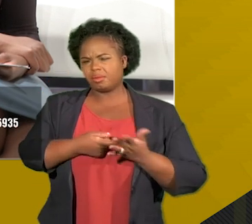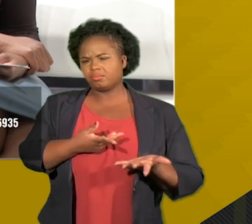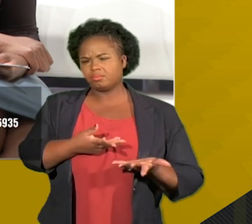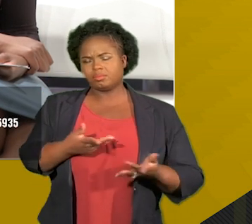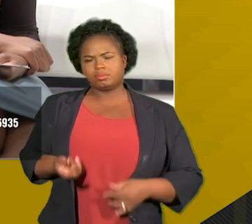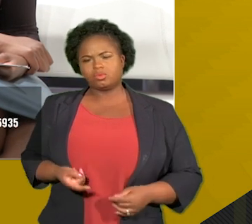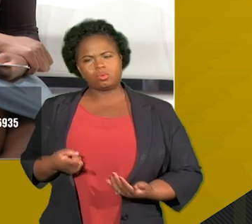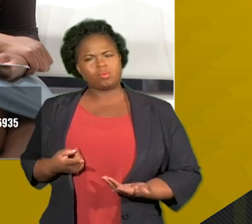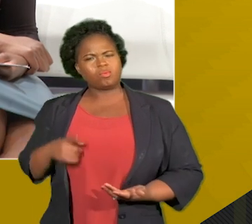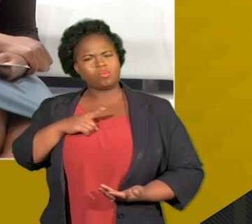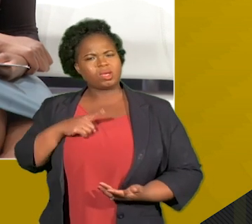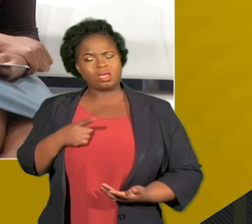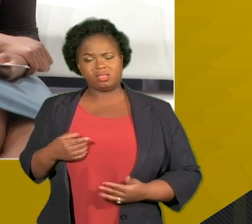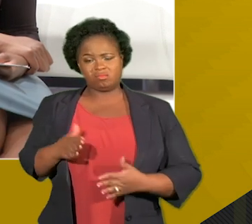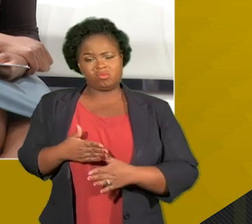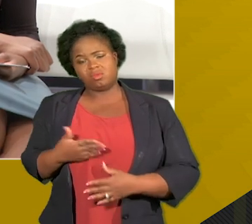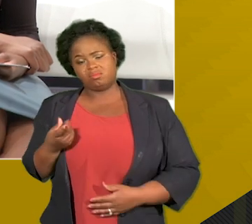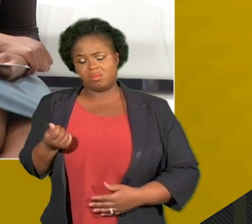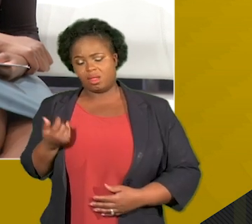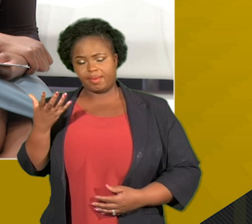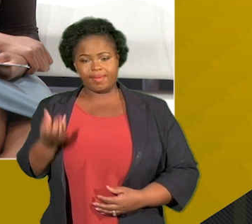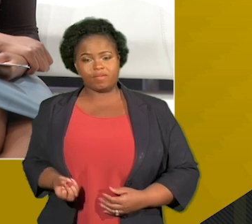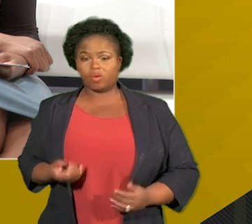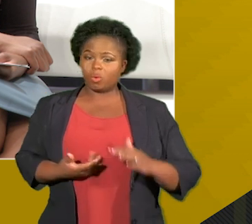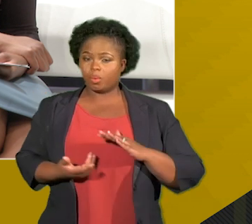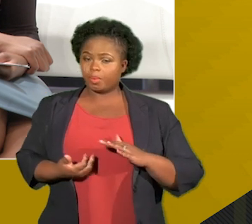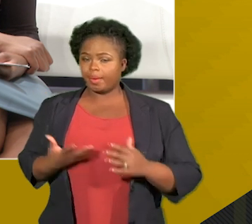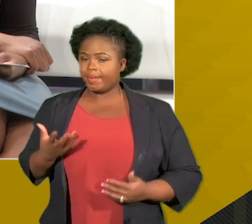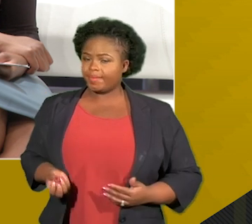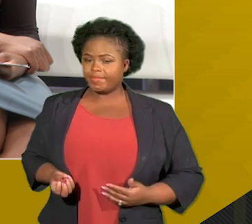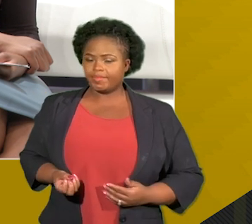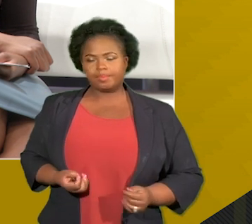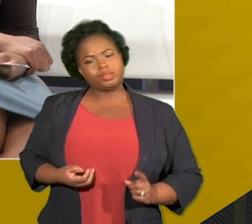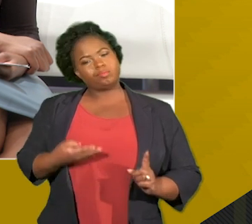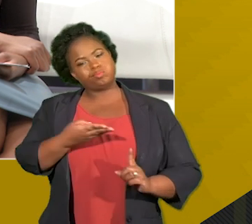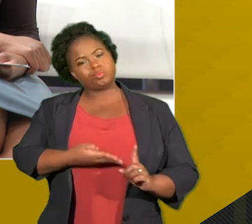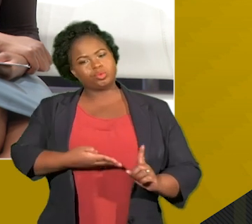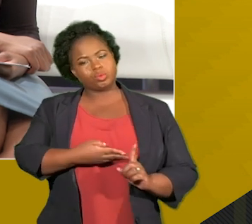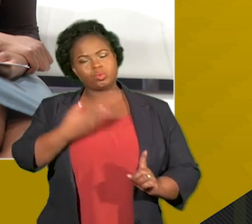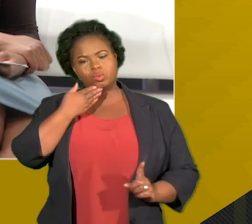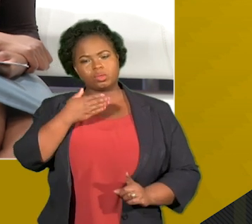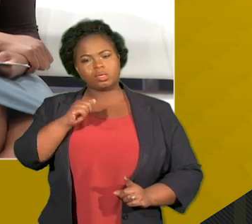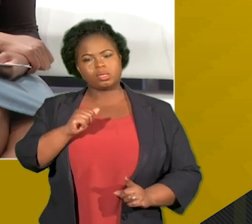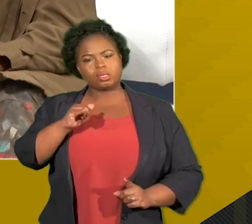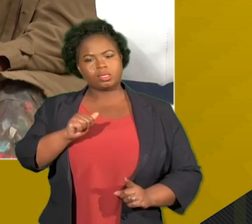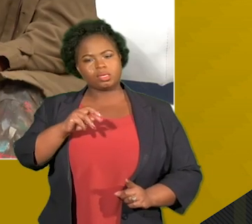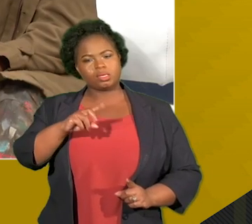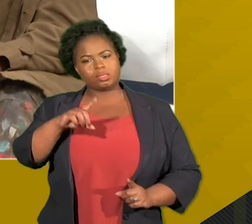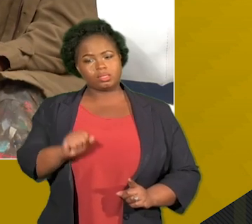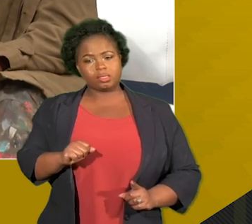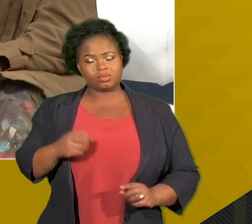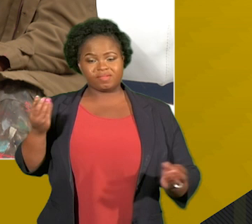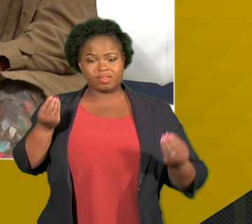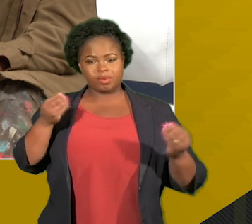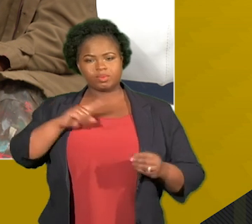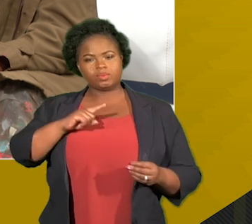passion? Is it money or anything? Esingakwenza ukuthi ukuholele kulelo business. We do have the very controversial Ayanda Mabulu, owaduma